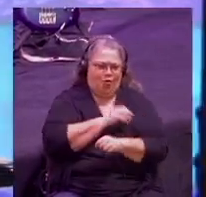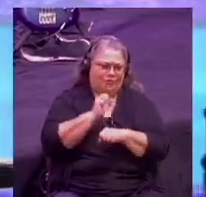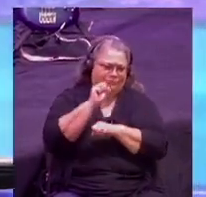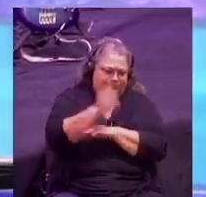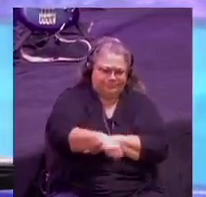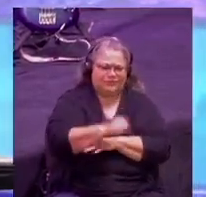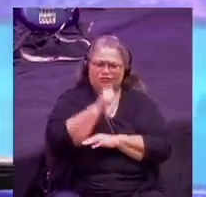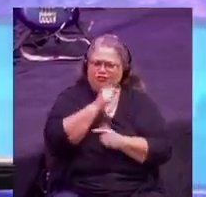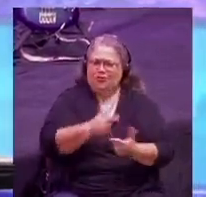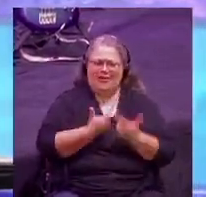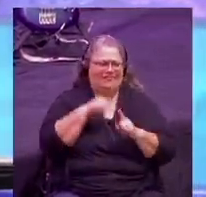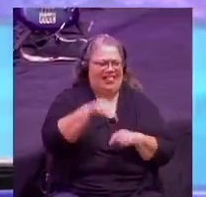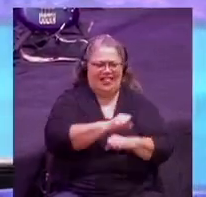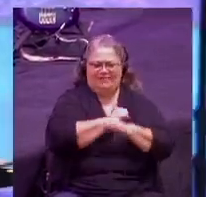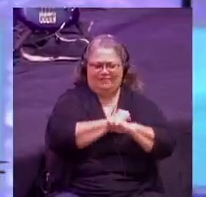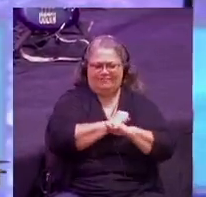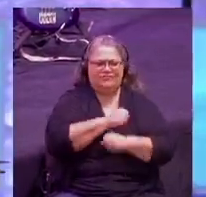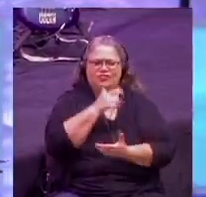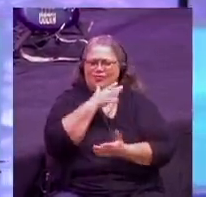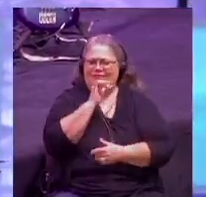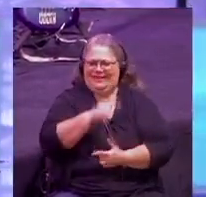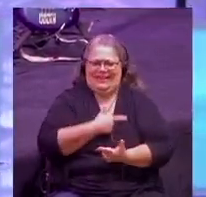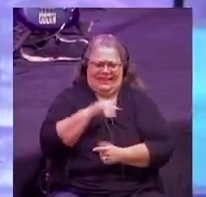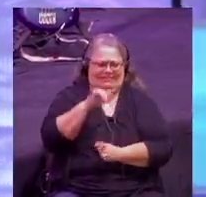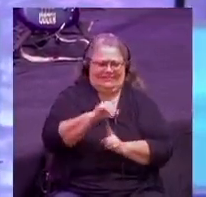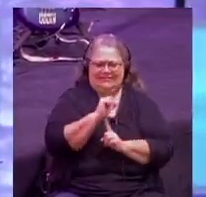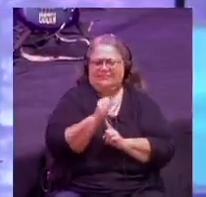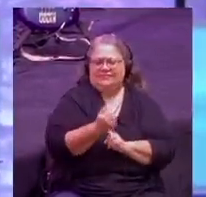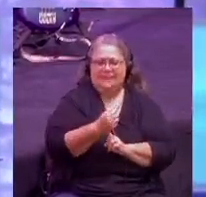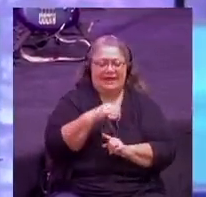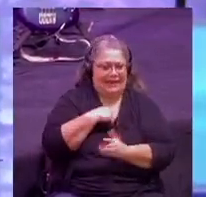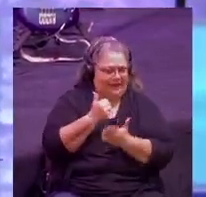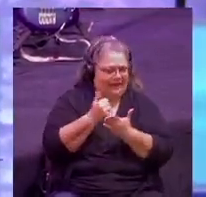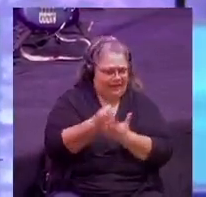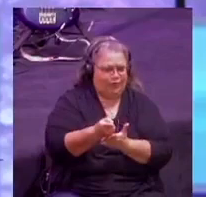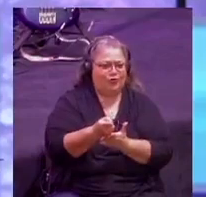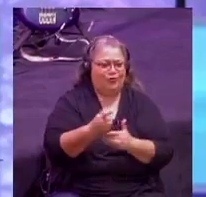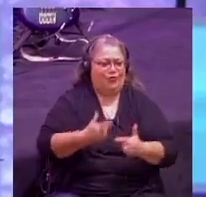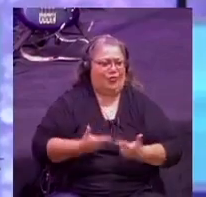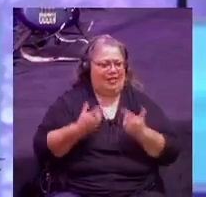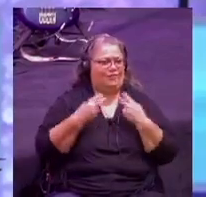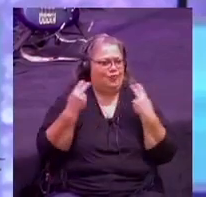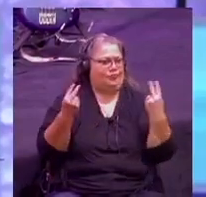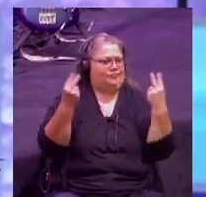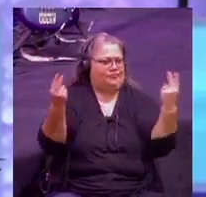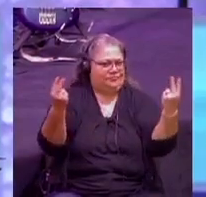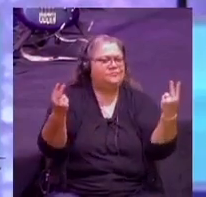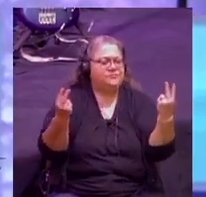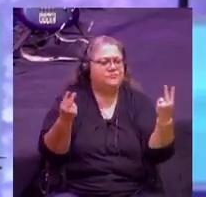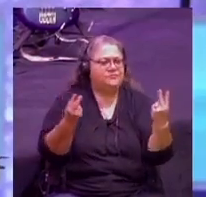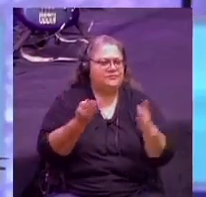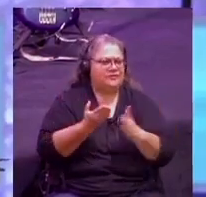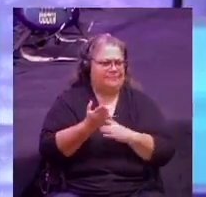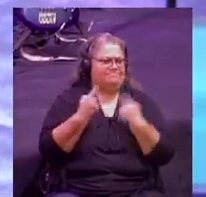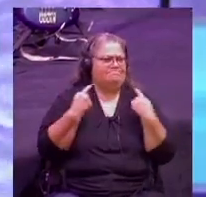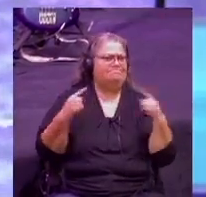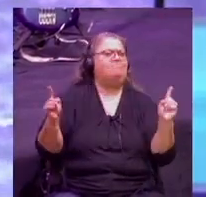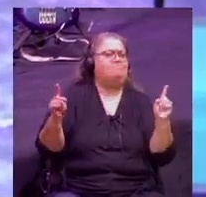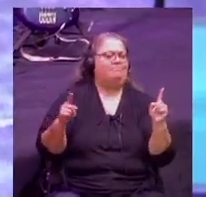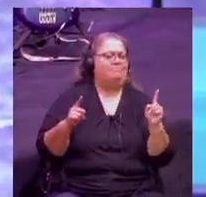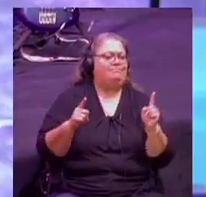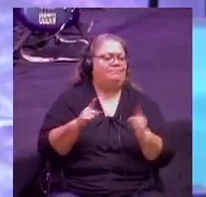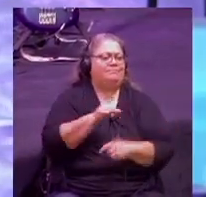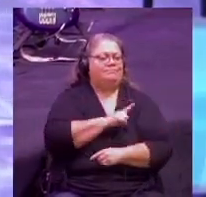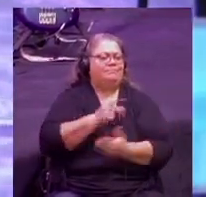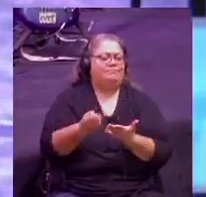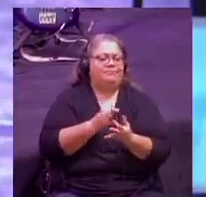have to live in this bondage. You don't have to live in this. I can help you to live a victorious life. The Holy Spirit wants to help